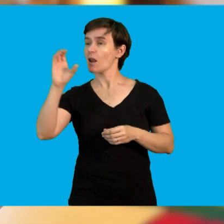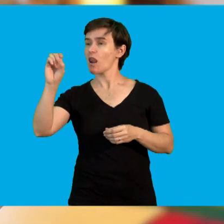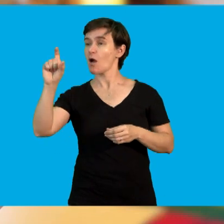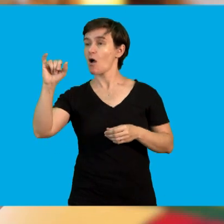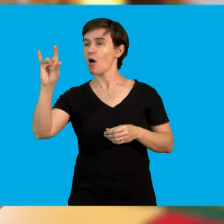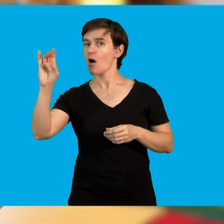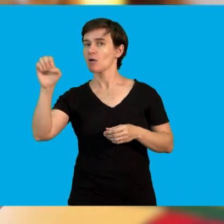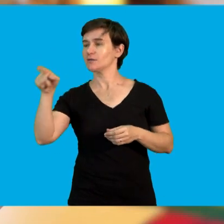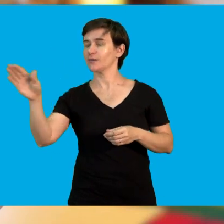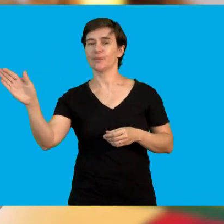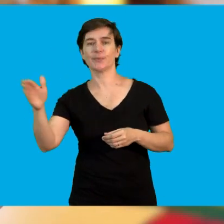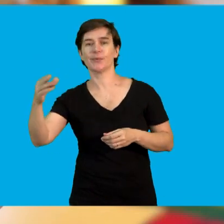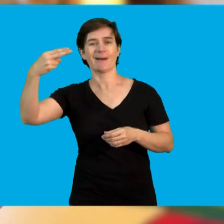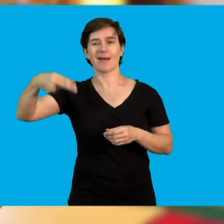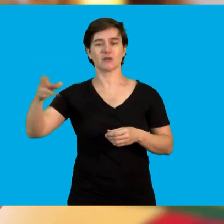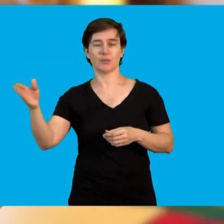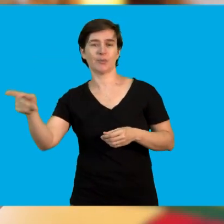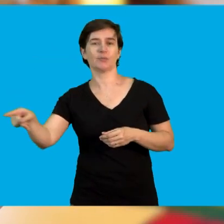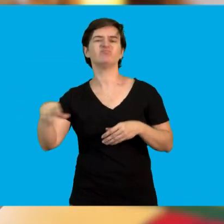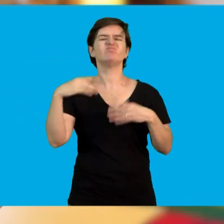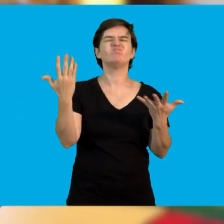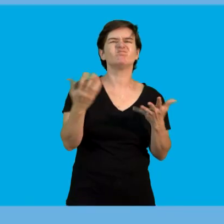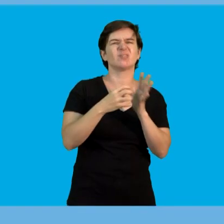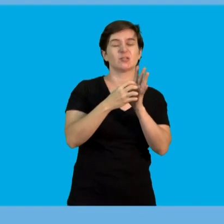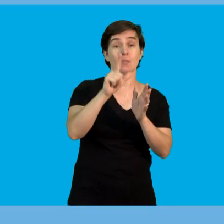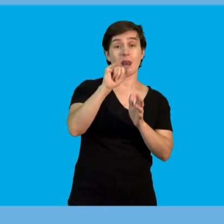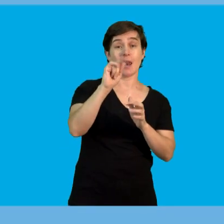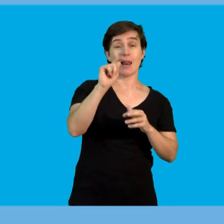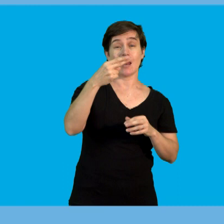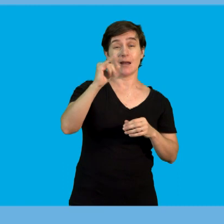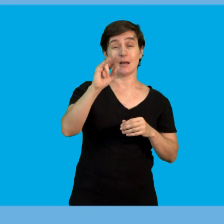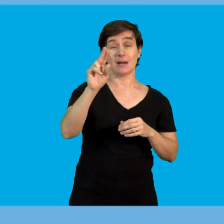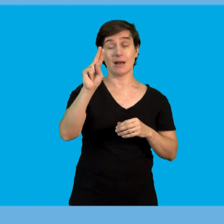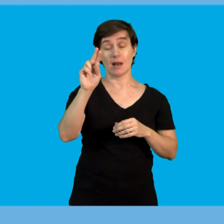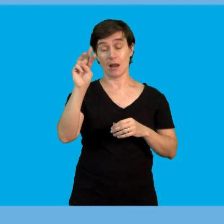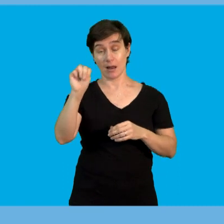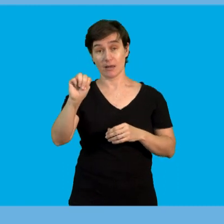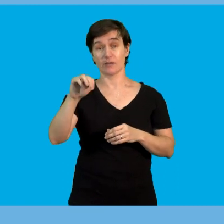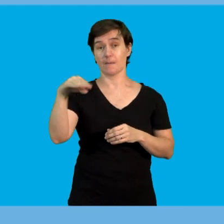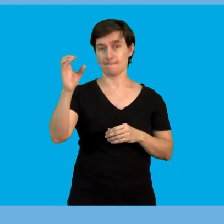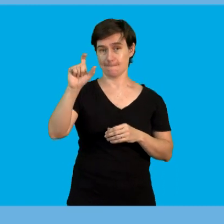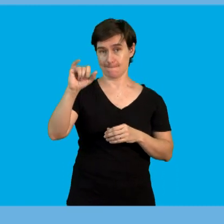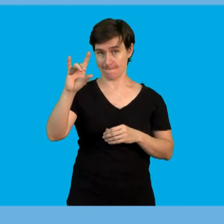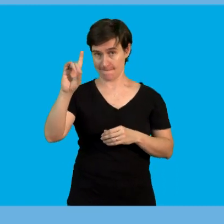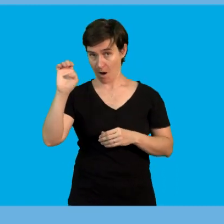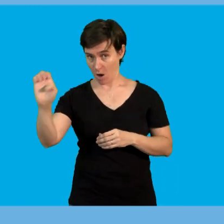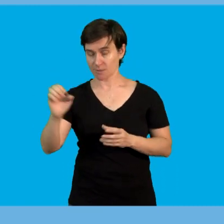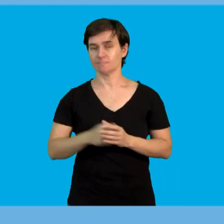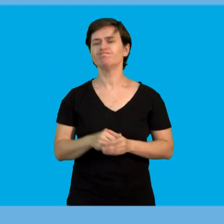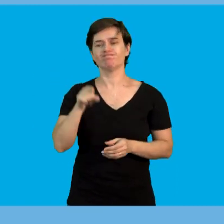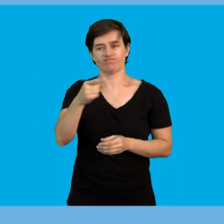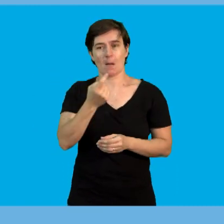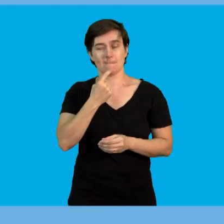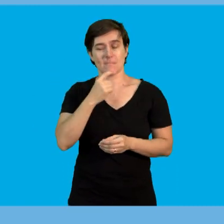hydrogen, there's no OH. We can think of an example, lithium oxide. Lithium oxide, that's one